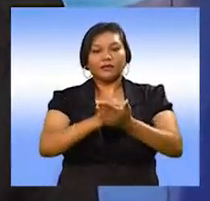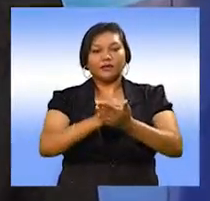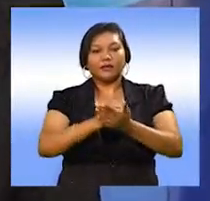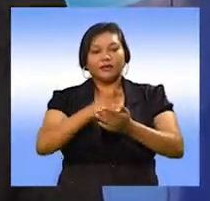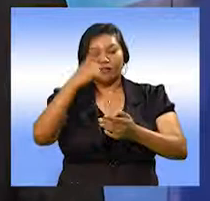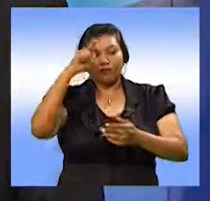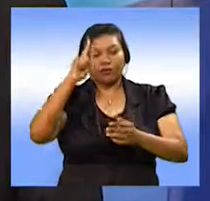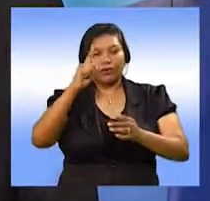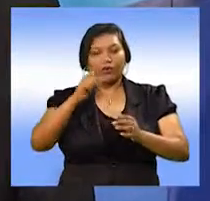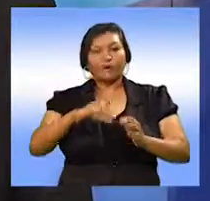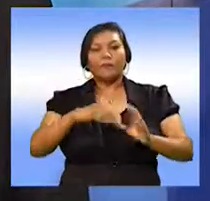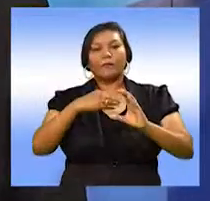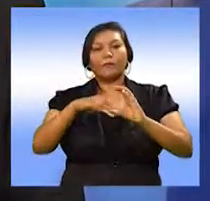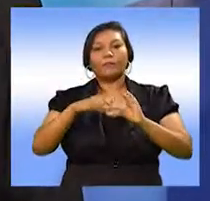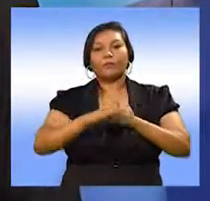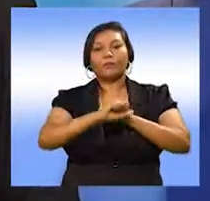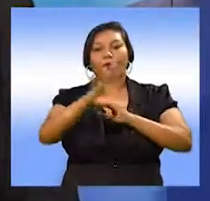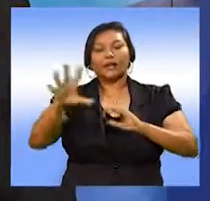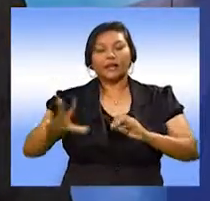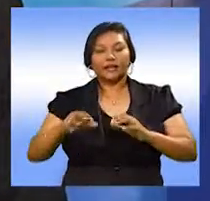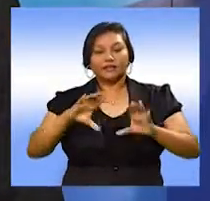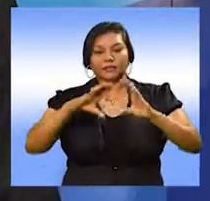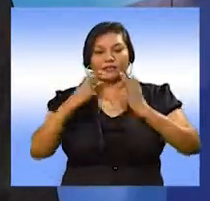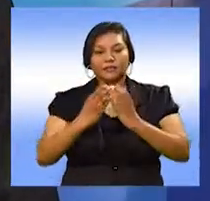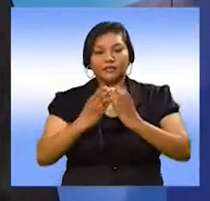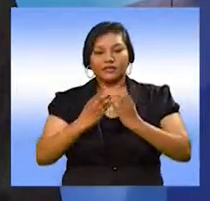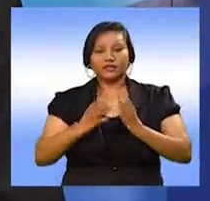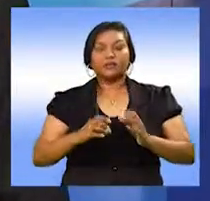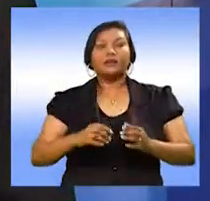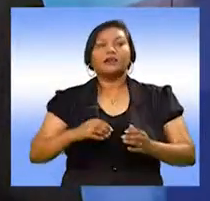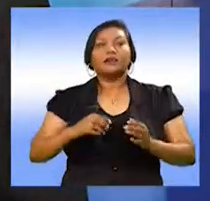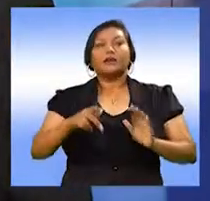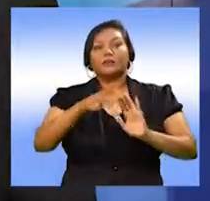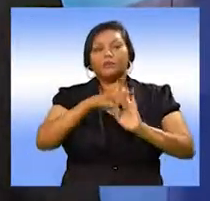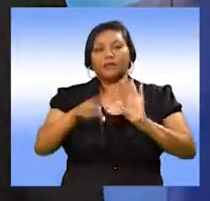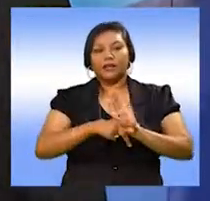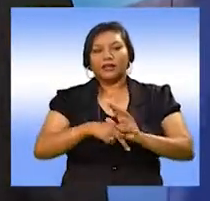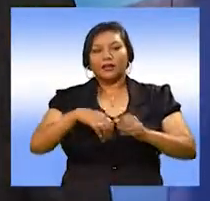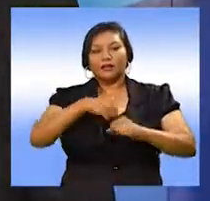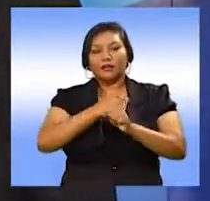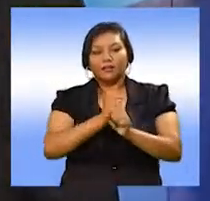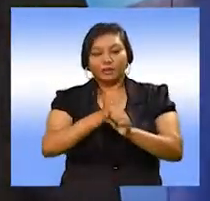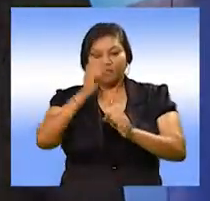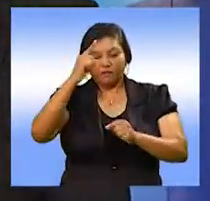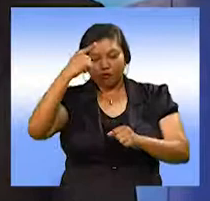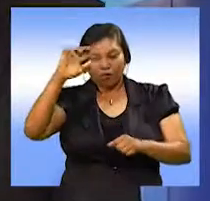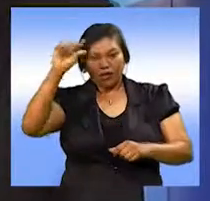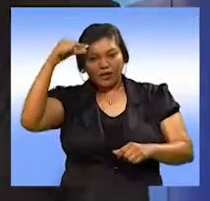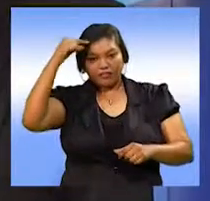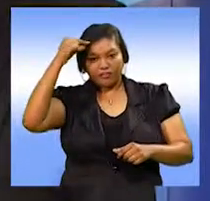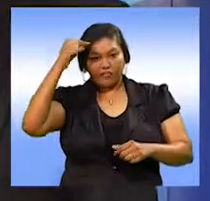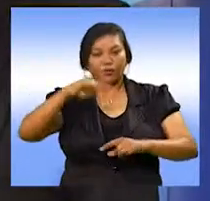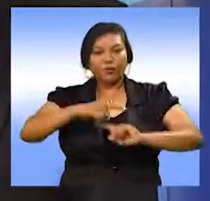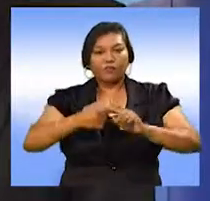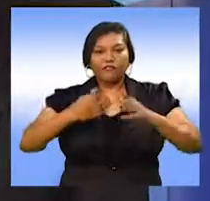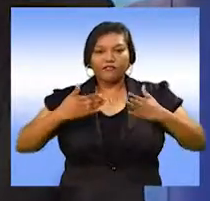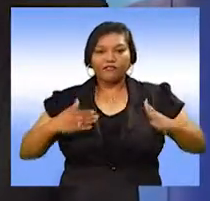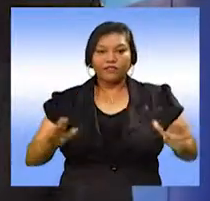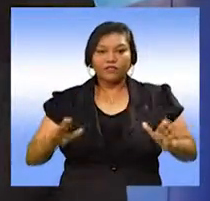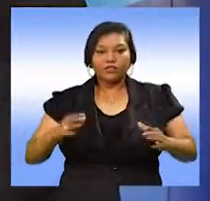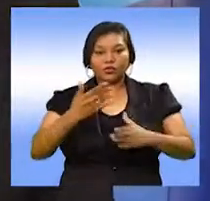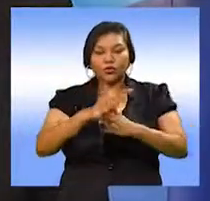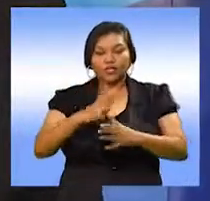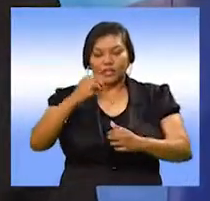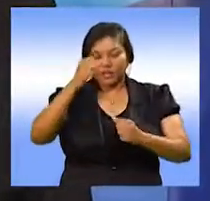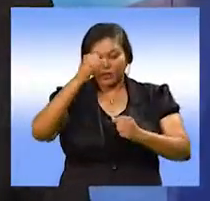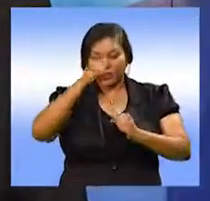draft policy for the consideration of government is currently being developed. Once completed, it will be